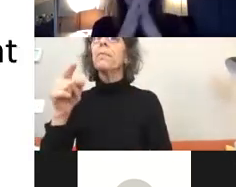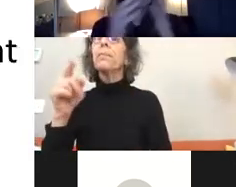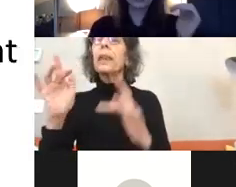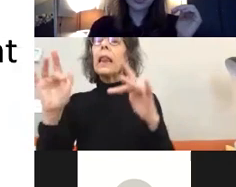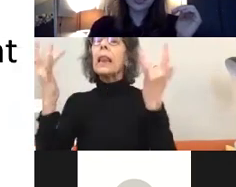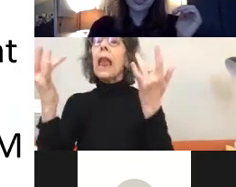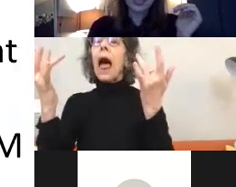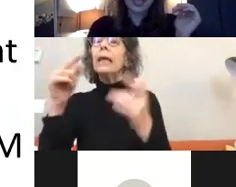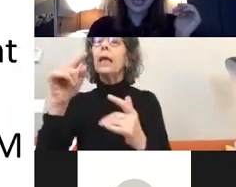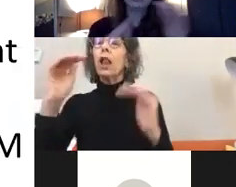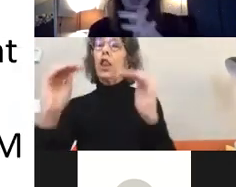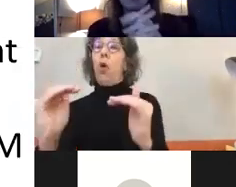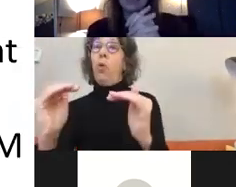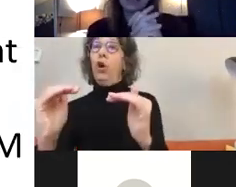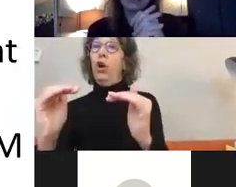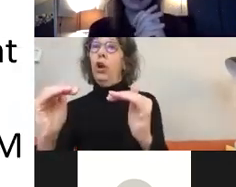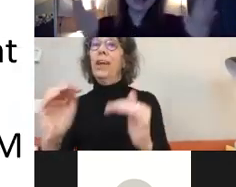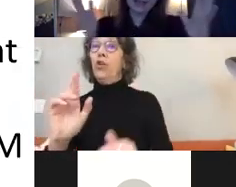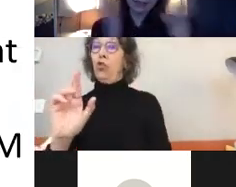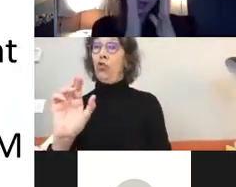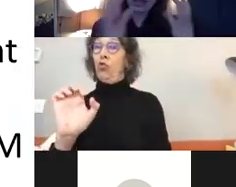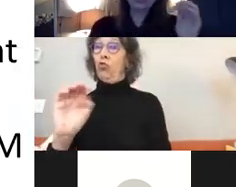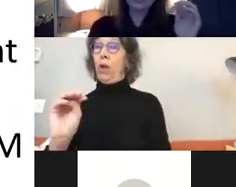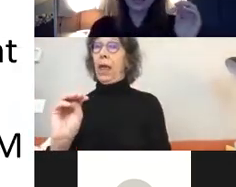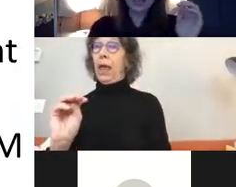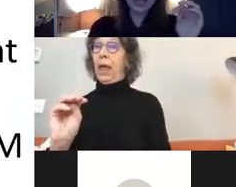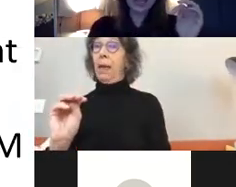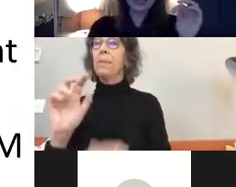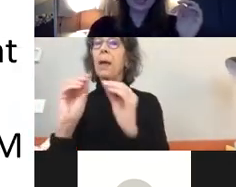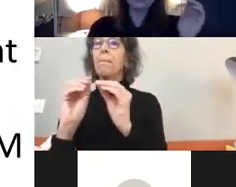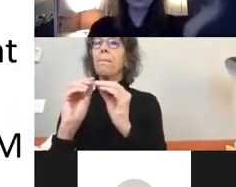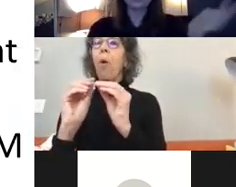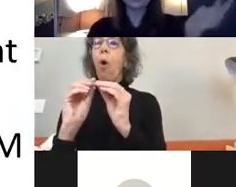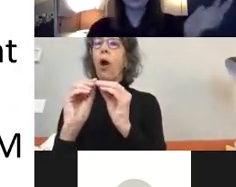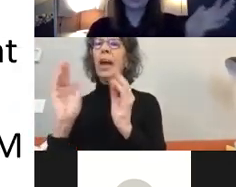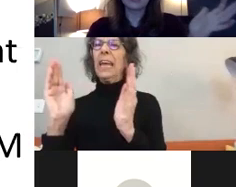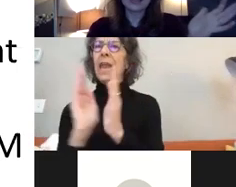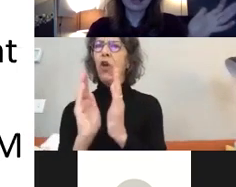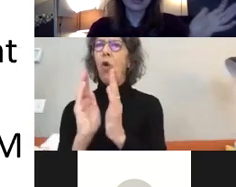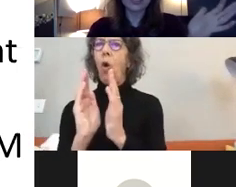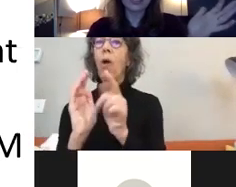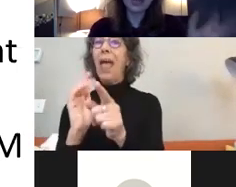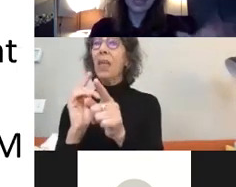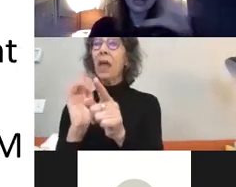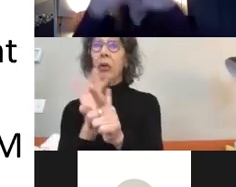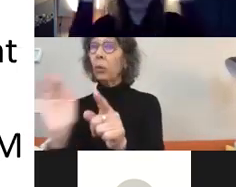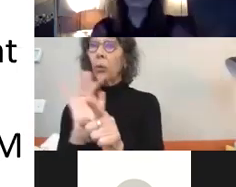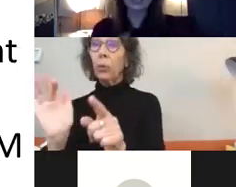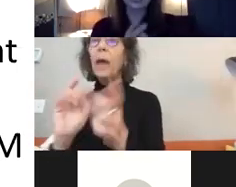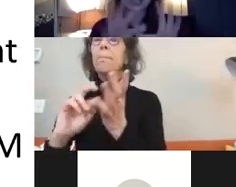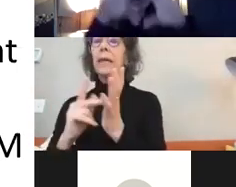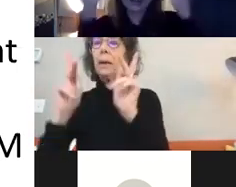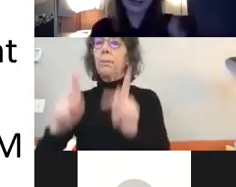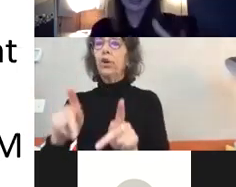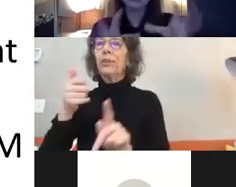narrower section, and REM is this even narrower section, and if there is nothing, then the person is awake, and the blue